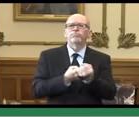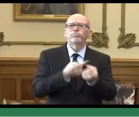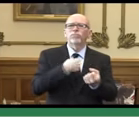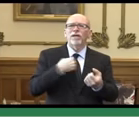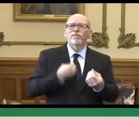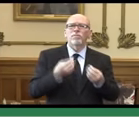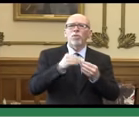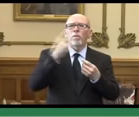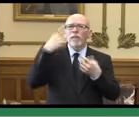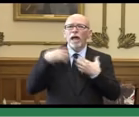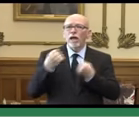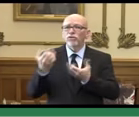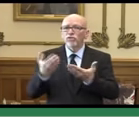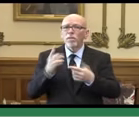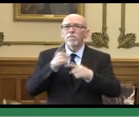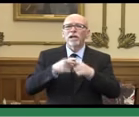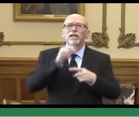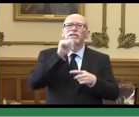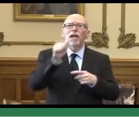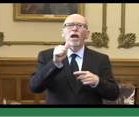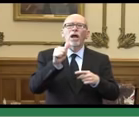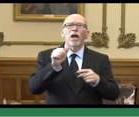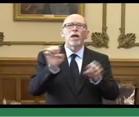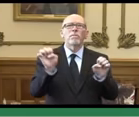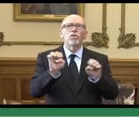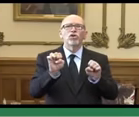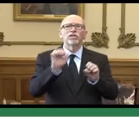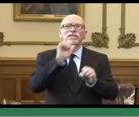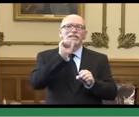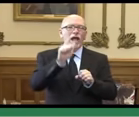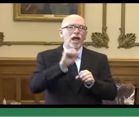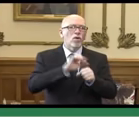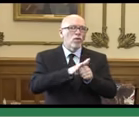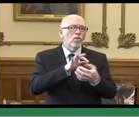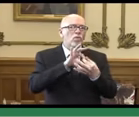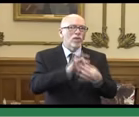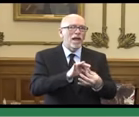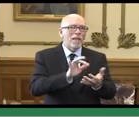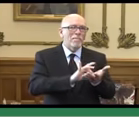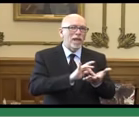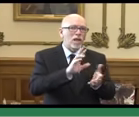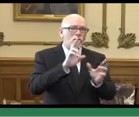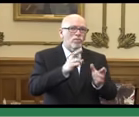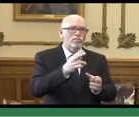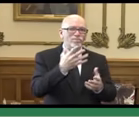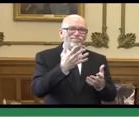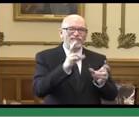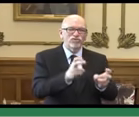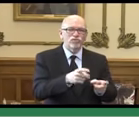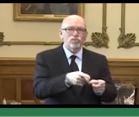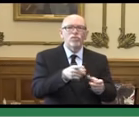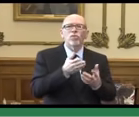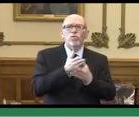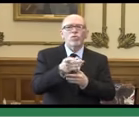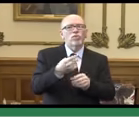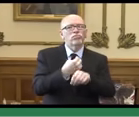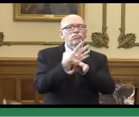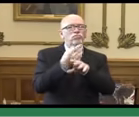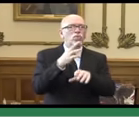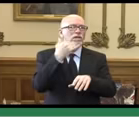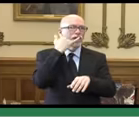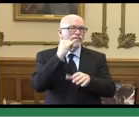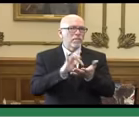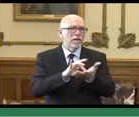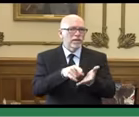mental health services along with non-emergent, non-pandemic medical care through the convenience and safety of telemedicine.